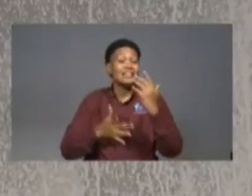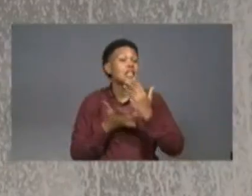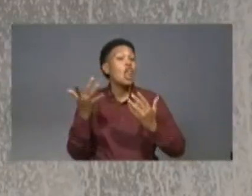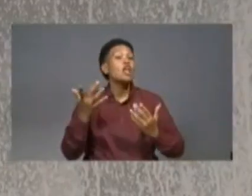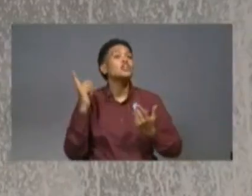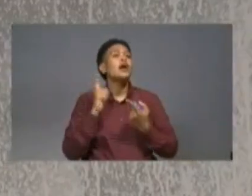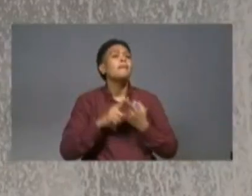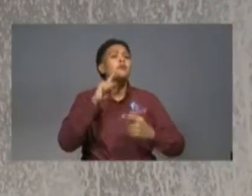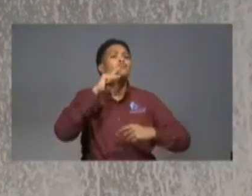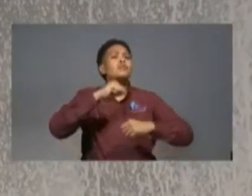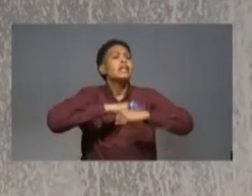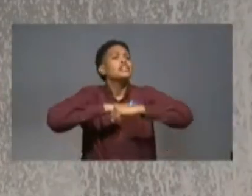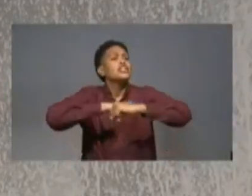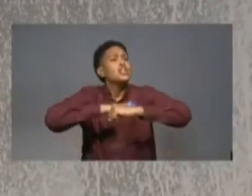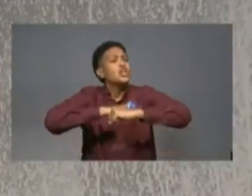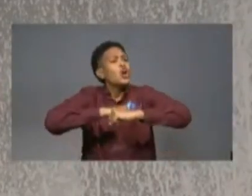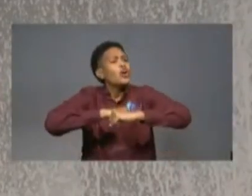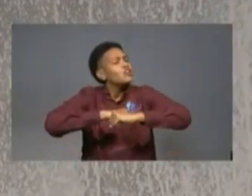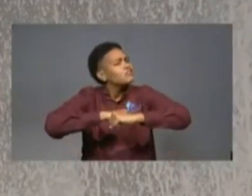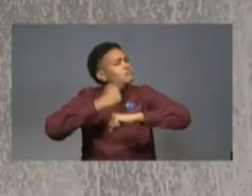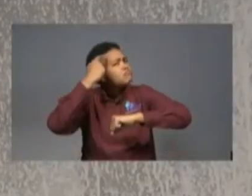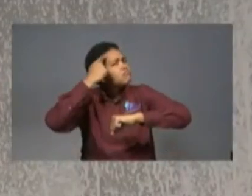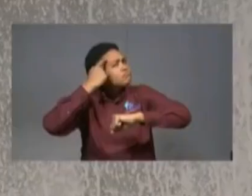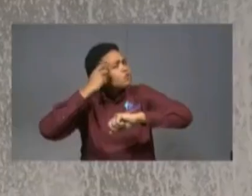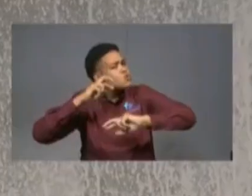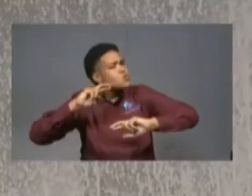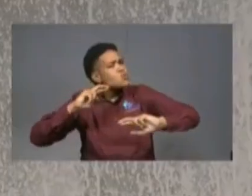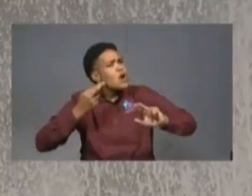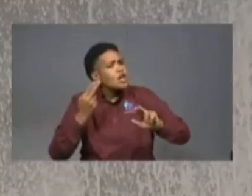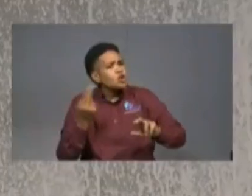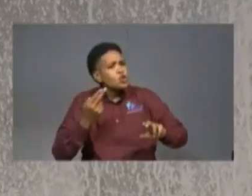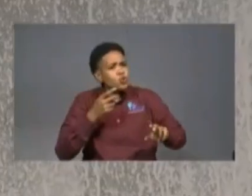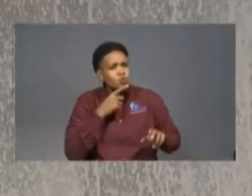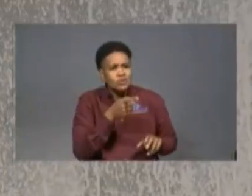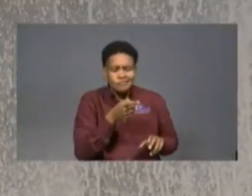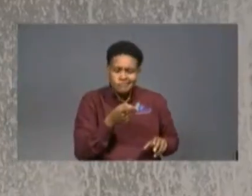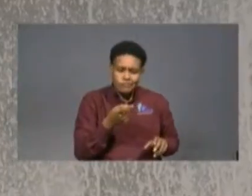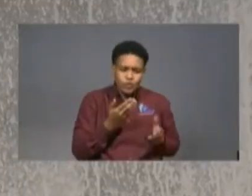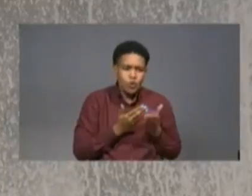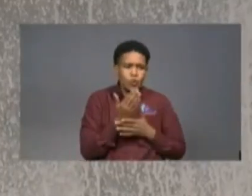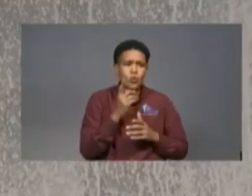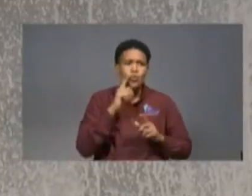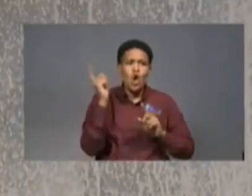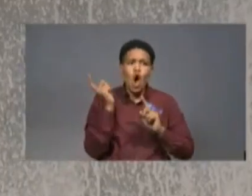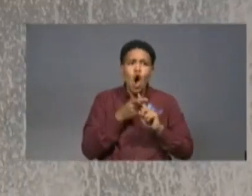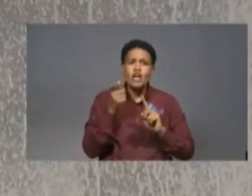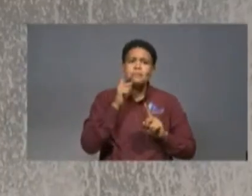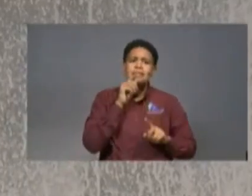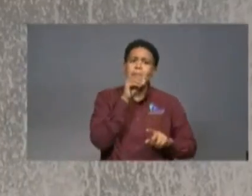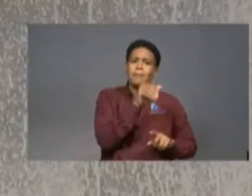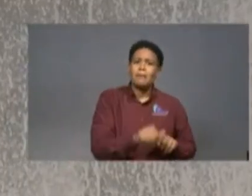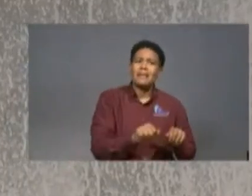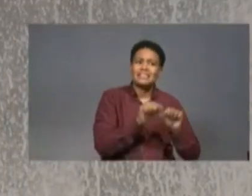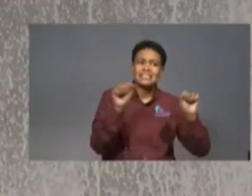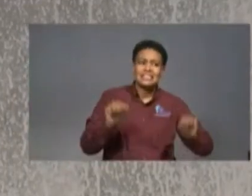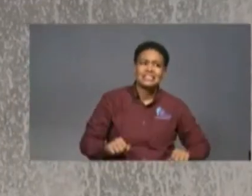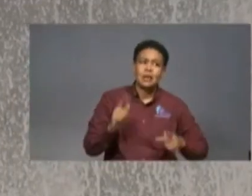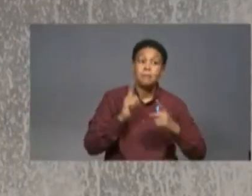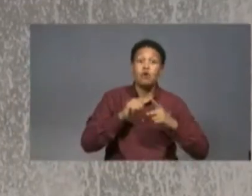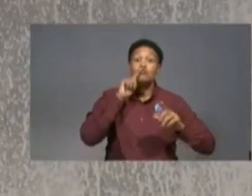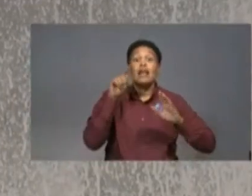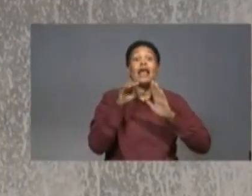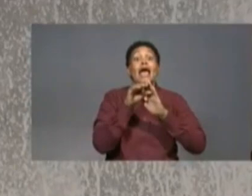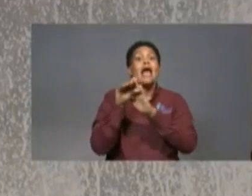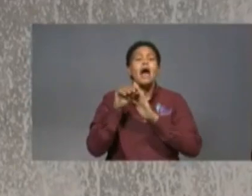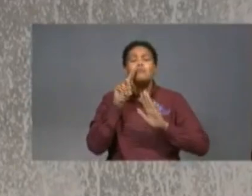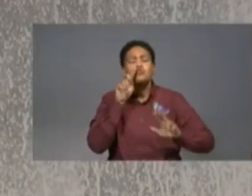and securing the revenue stream through an automated payment system, as well as cameras